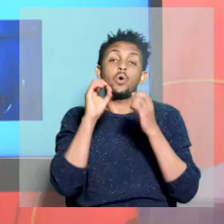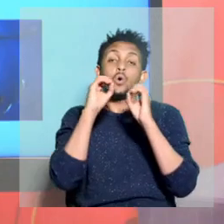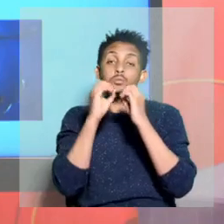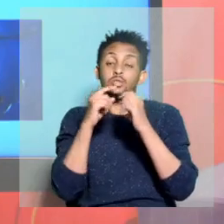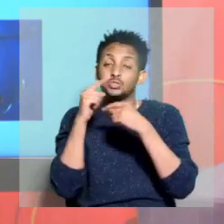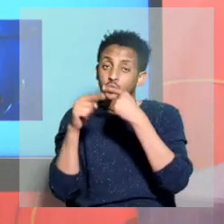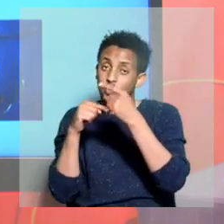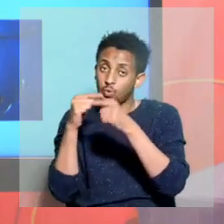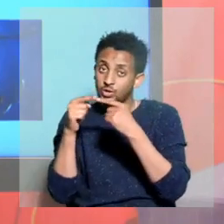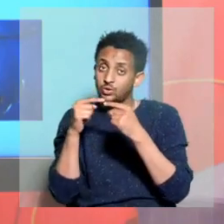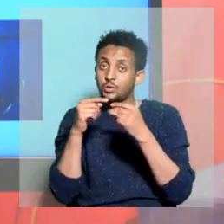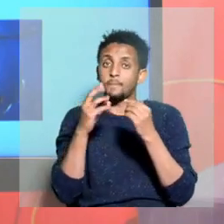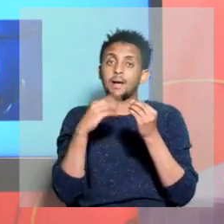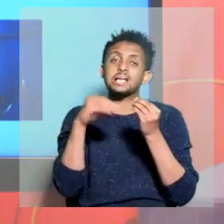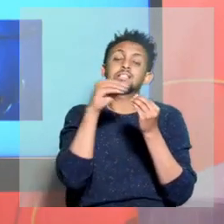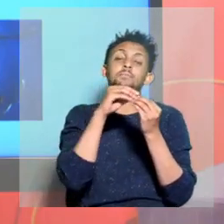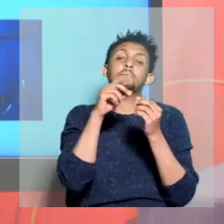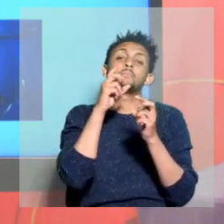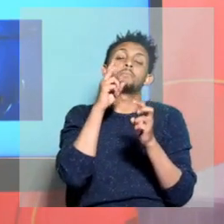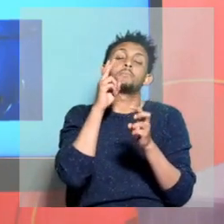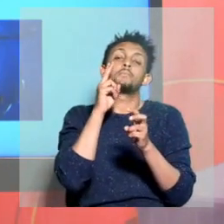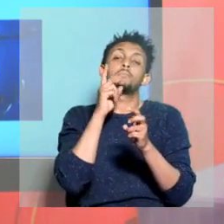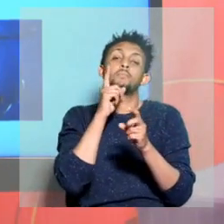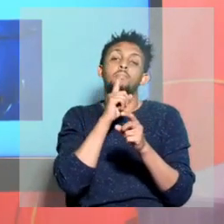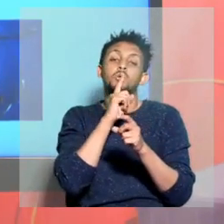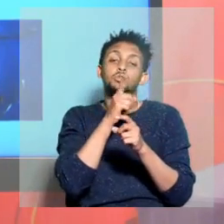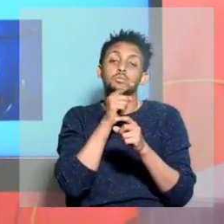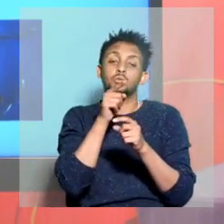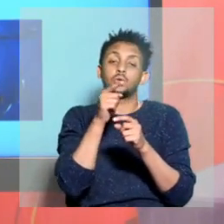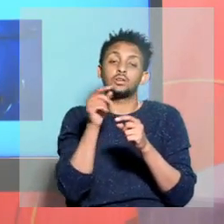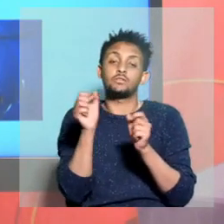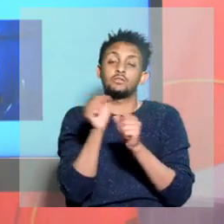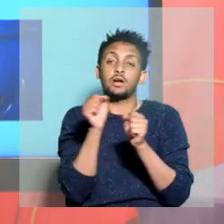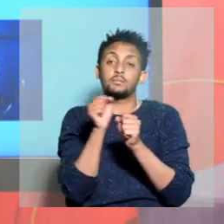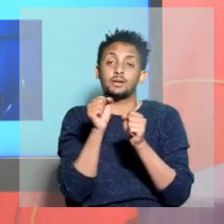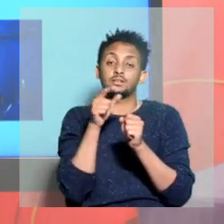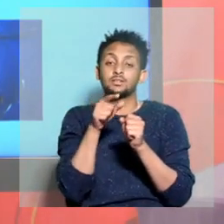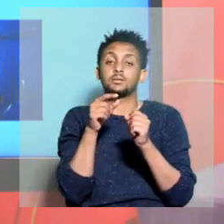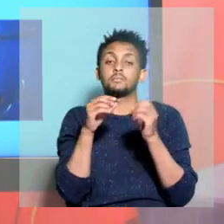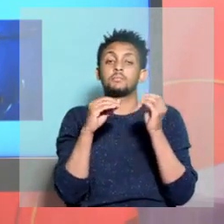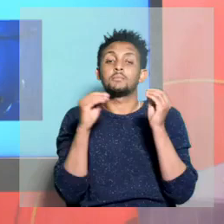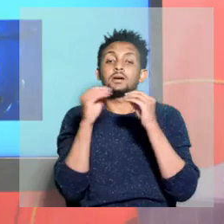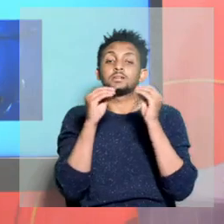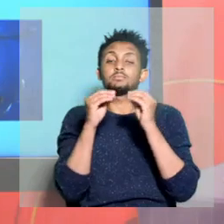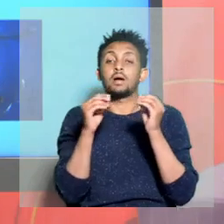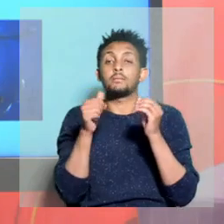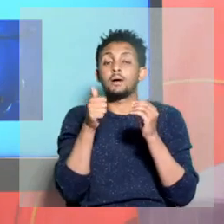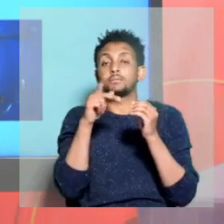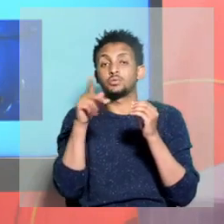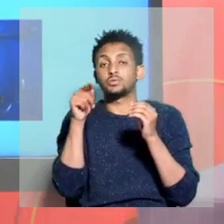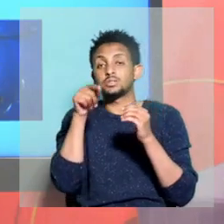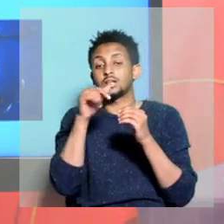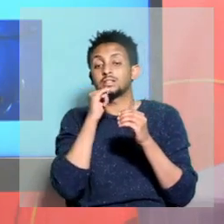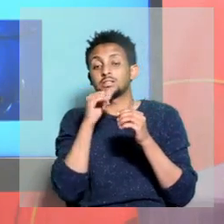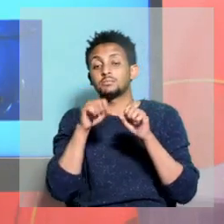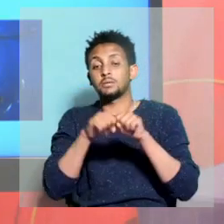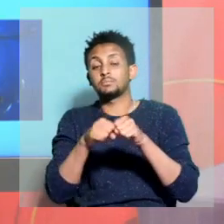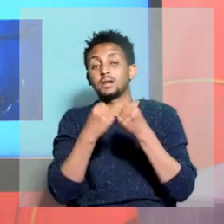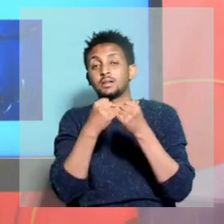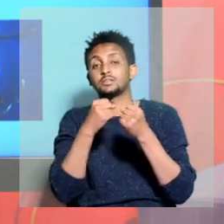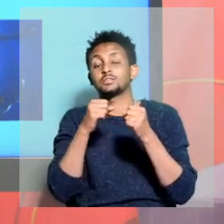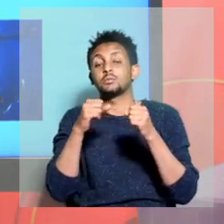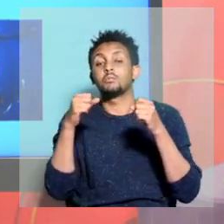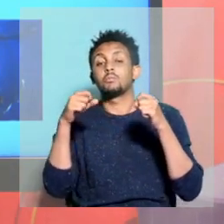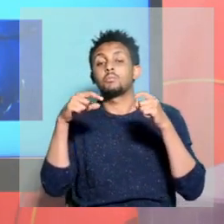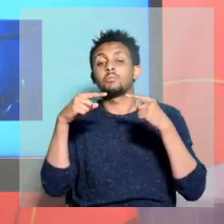is going to have the maximum possible amplitude. When it vibrates, it has a maximum possible amplitude so that it may break its